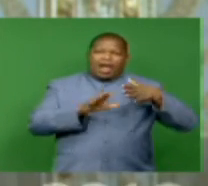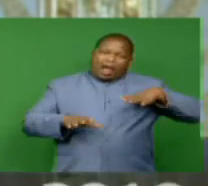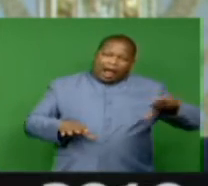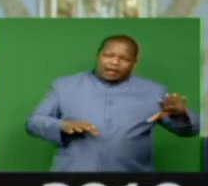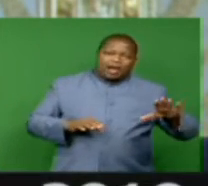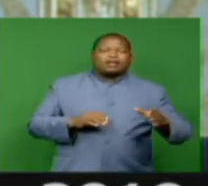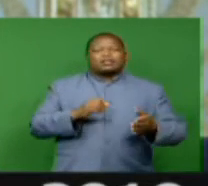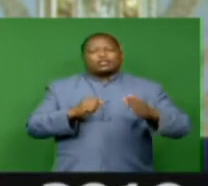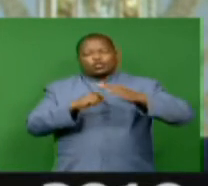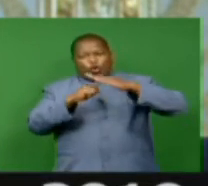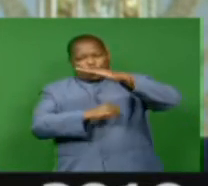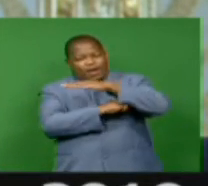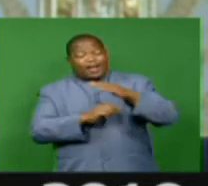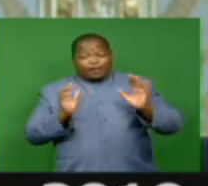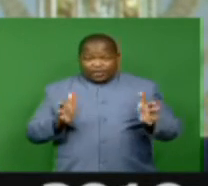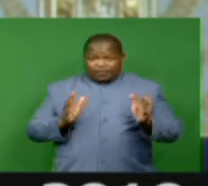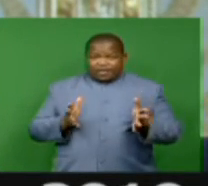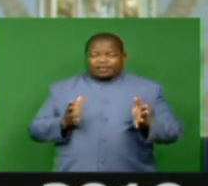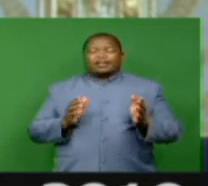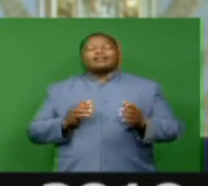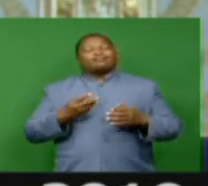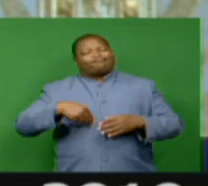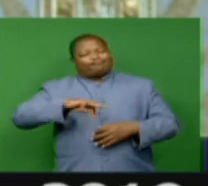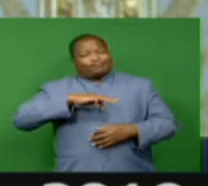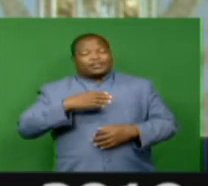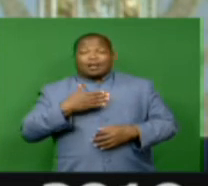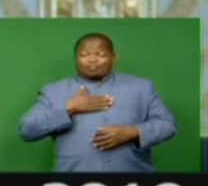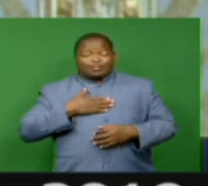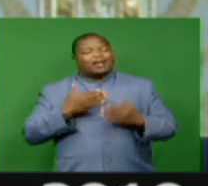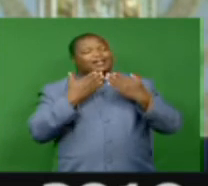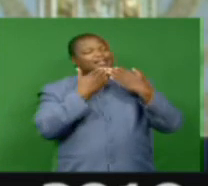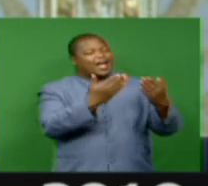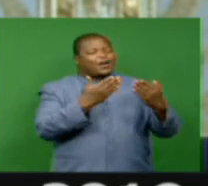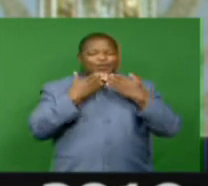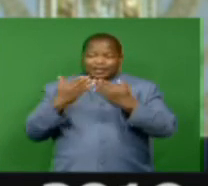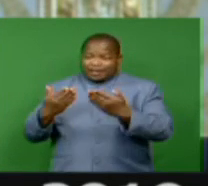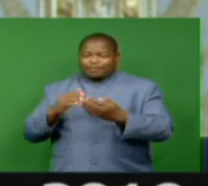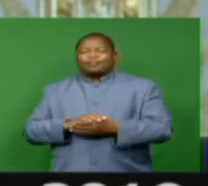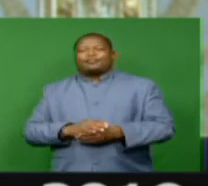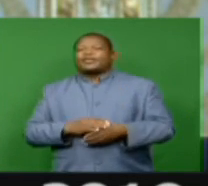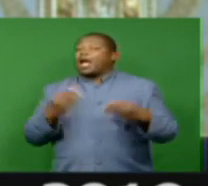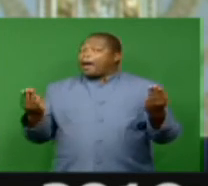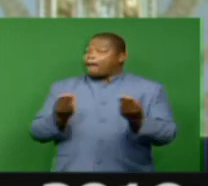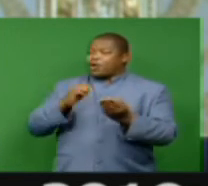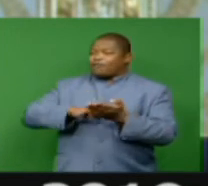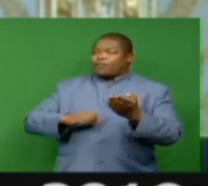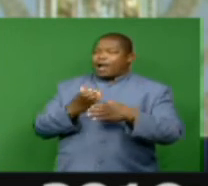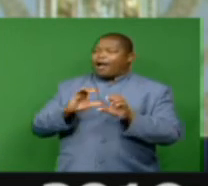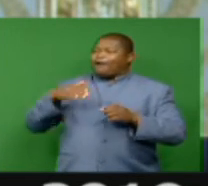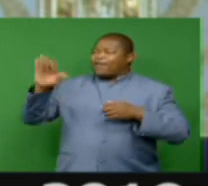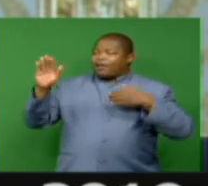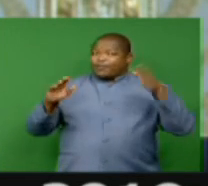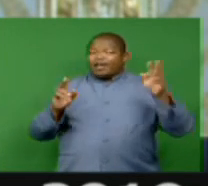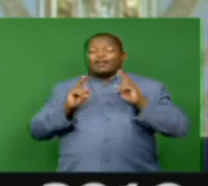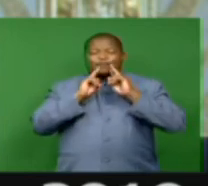this event. We do hope our visitors have enjoyed their stay and wish you